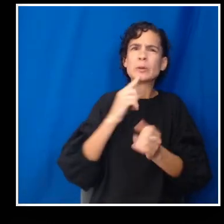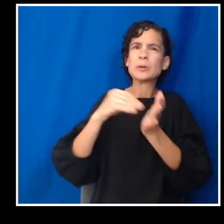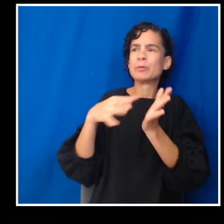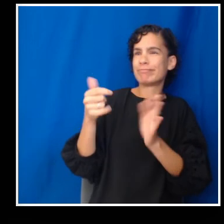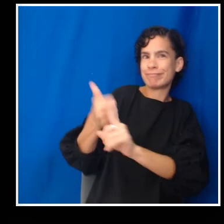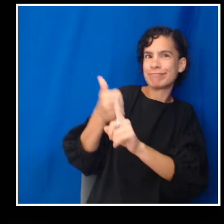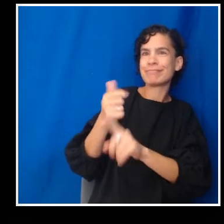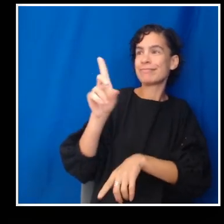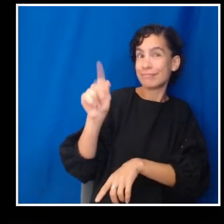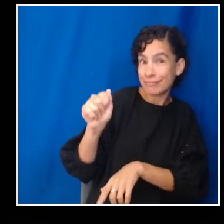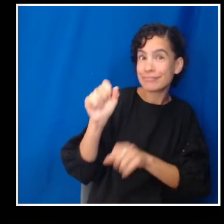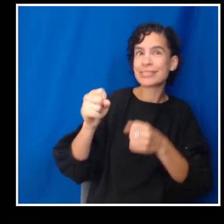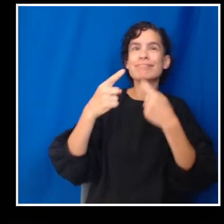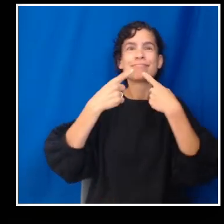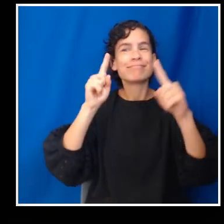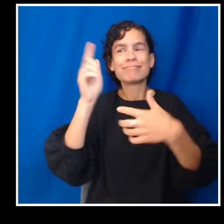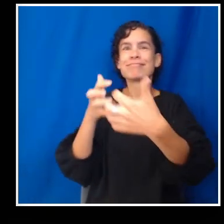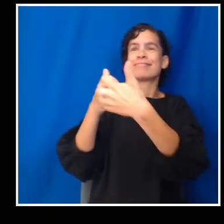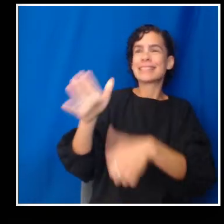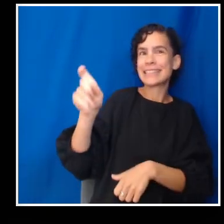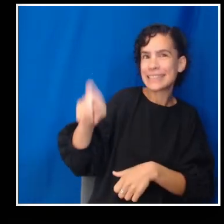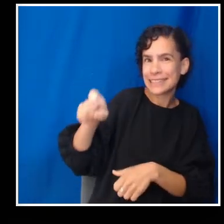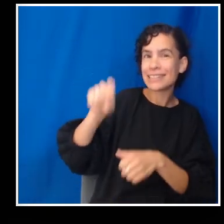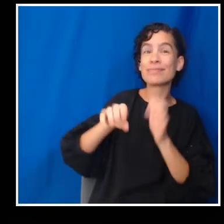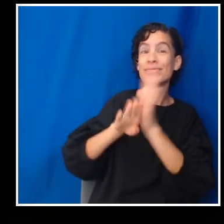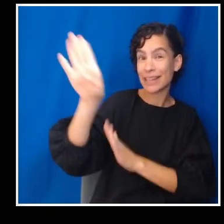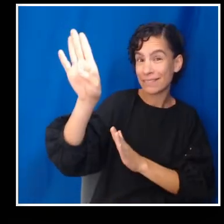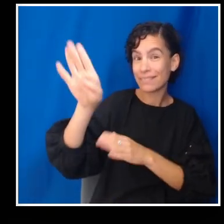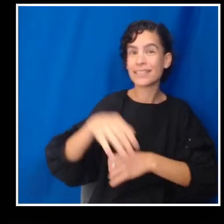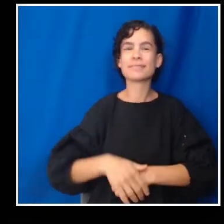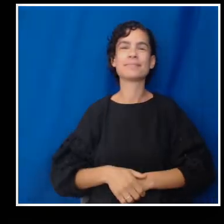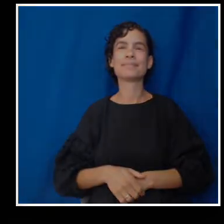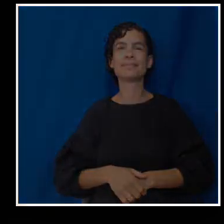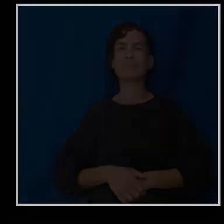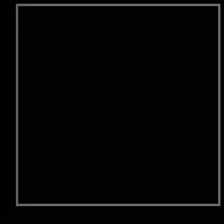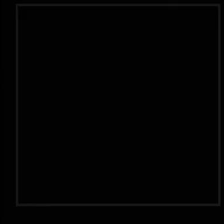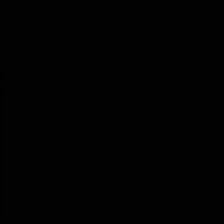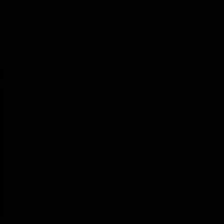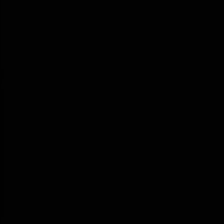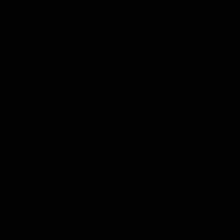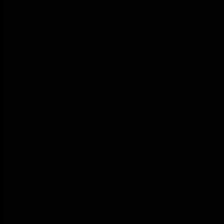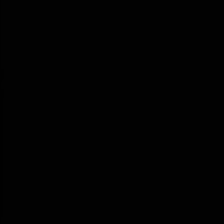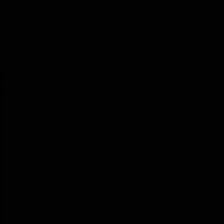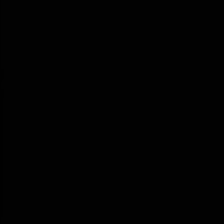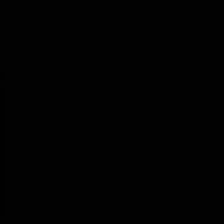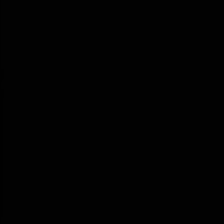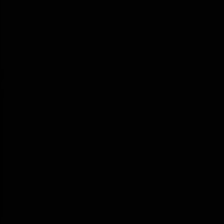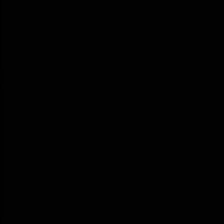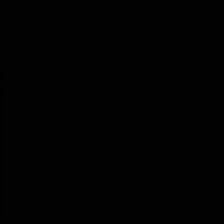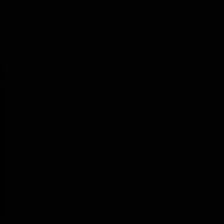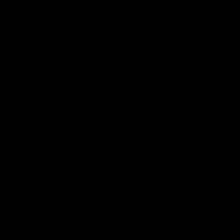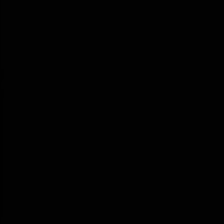plans ensure that students with disabilities receive an education that meets their needs. For more information,